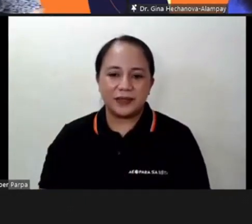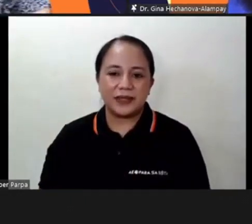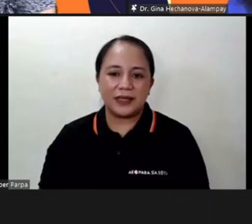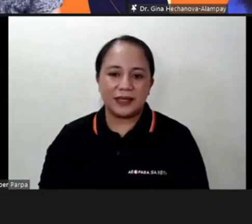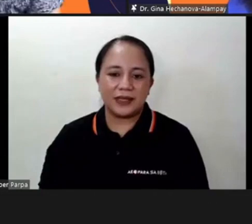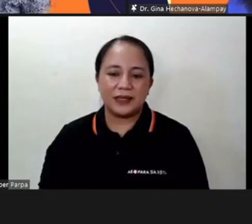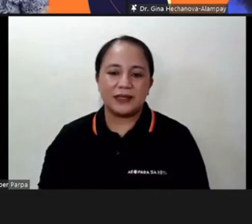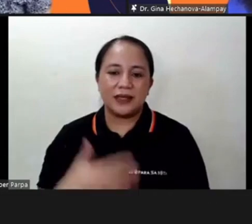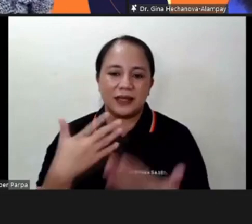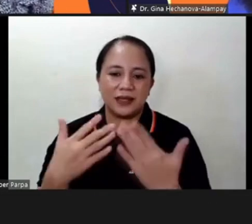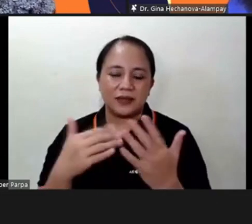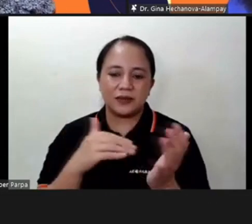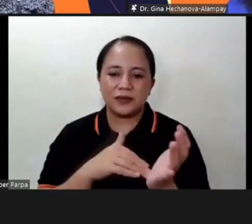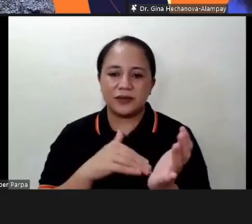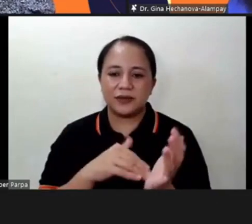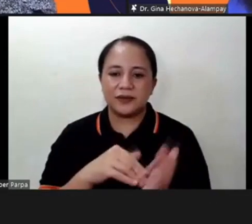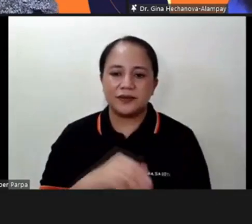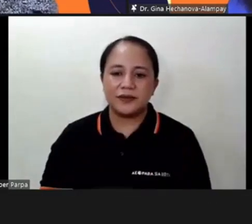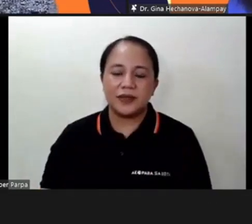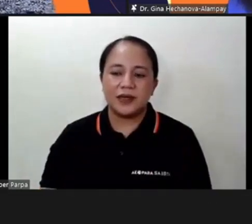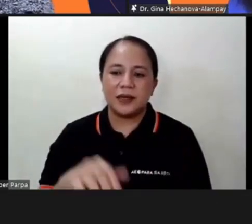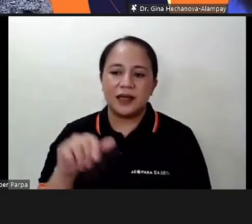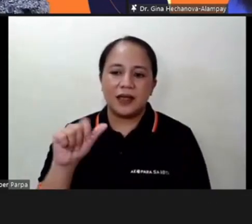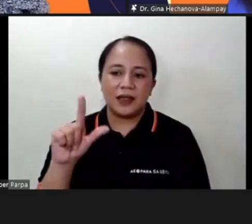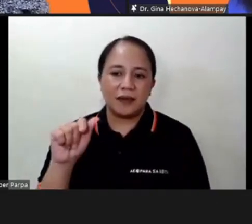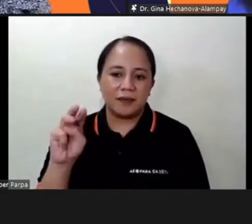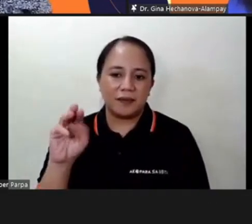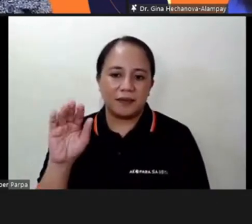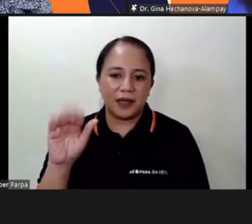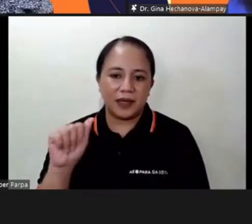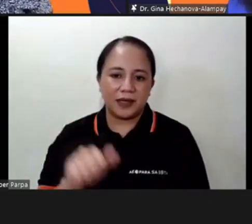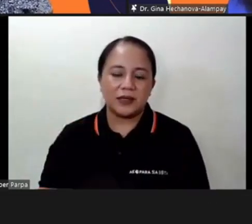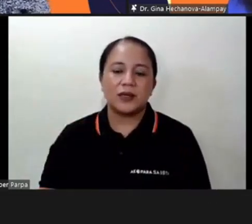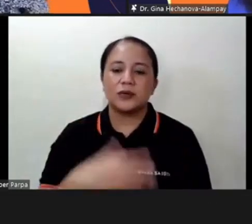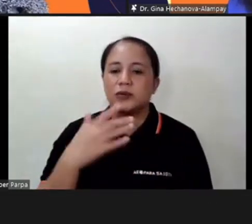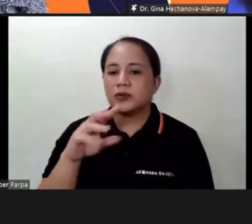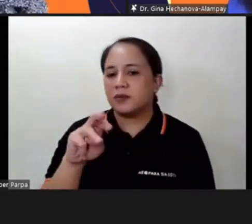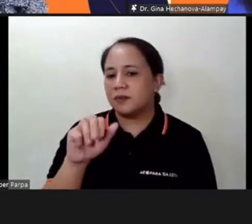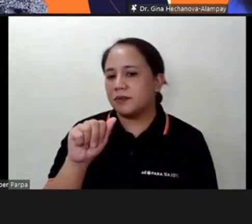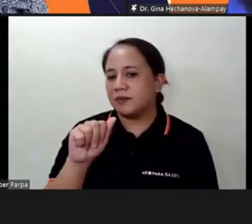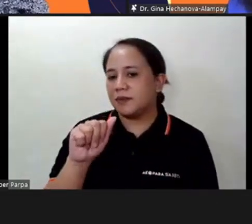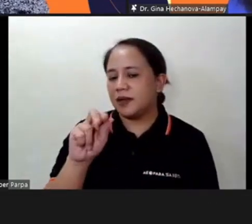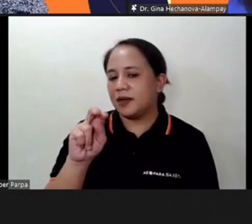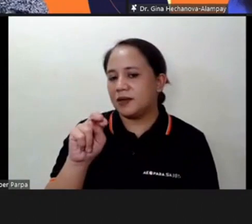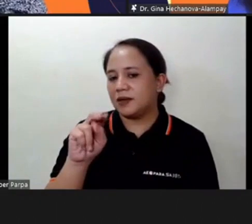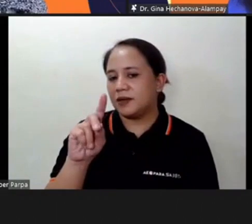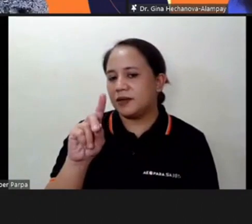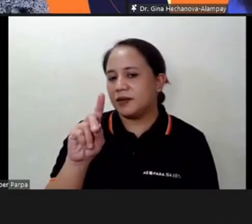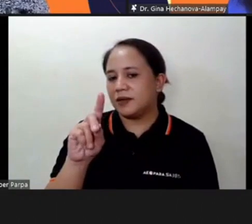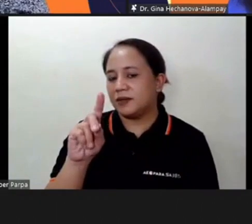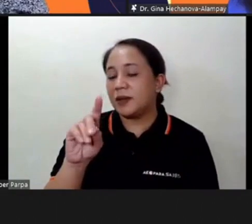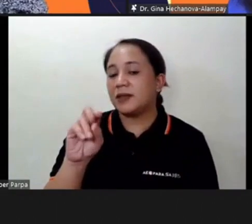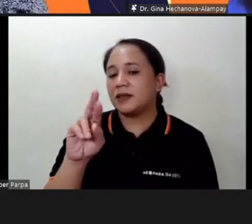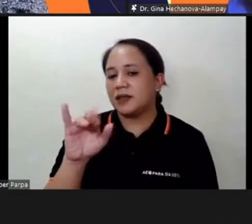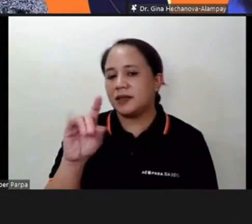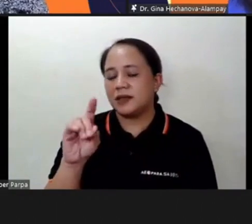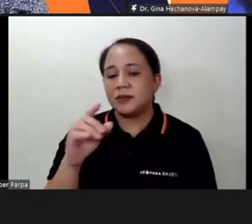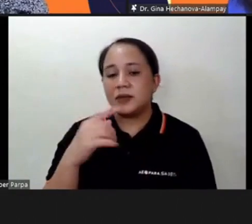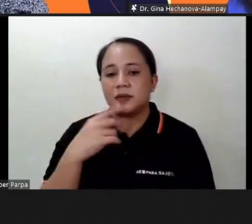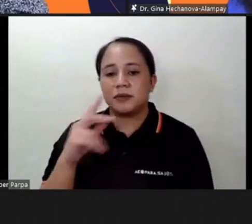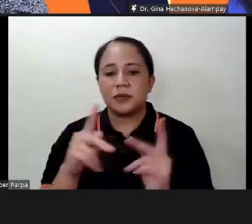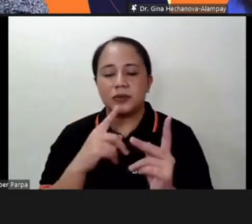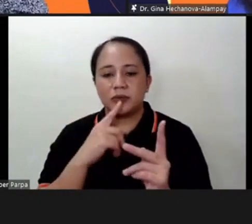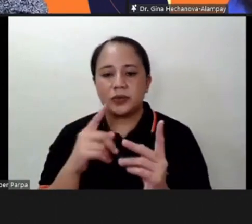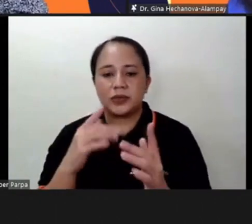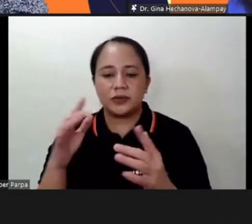thank Dr. Alampay and Dr. Bernie Madrid. Ang galing-galing niyo talaga. And people were really